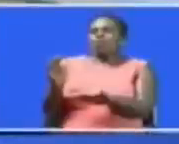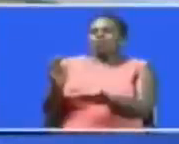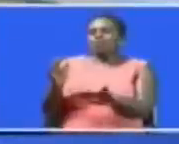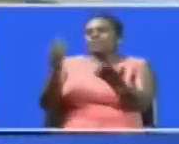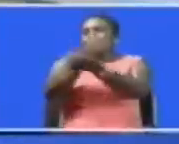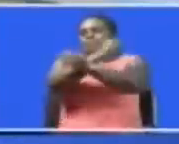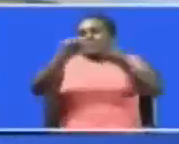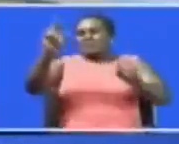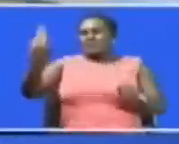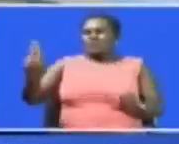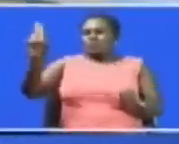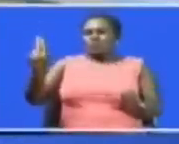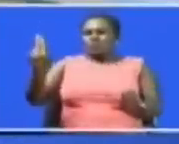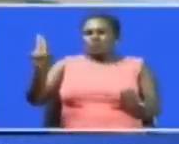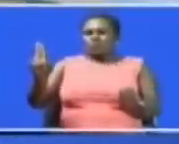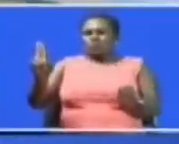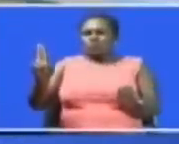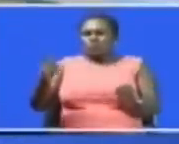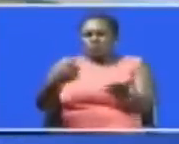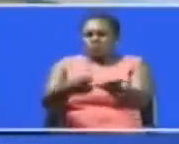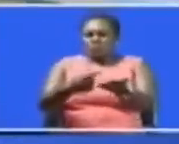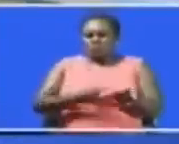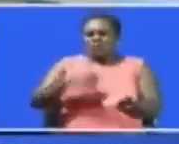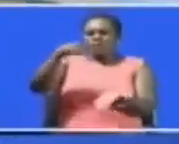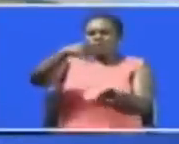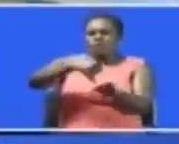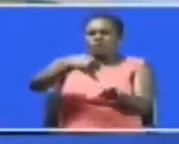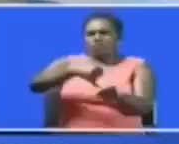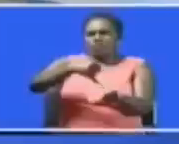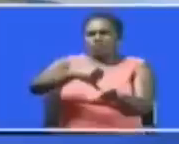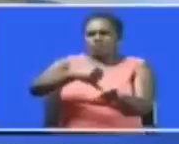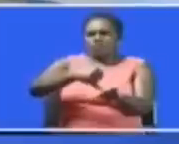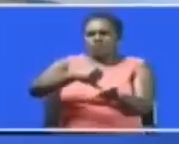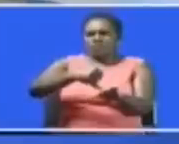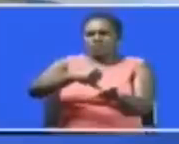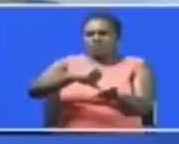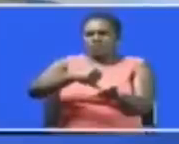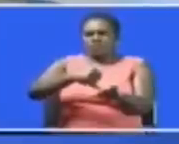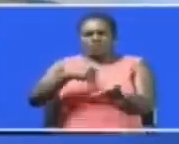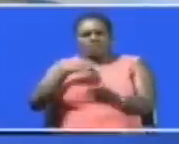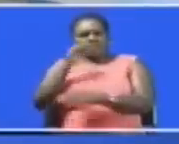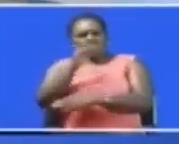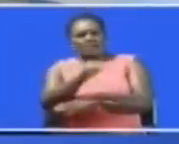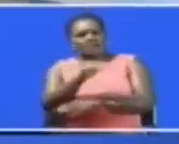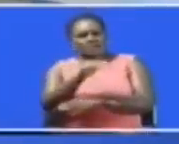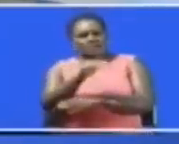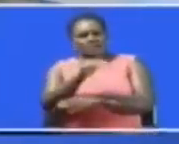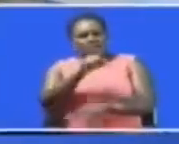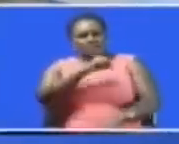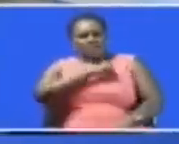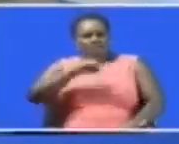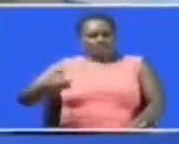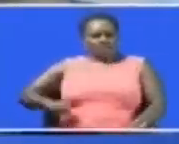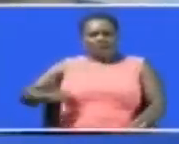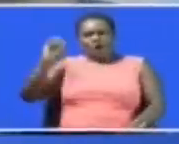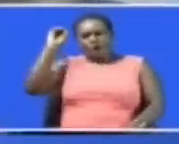All right, President Uhuru Kenyatta there delving into that debate about inclusivity. And I want to bring this to you,